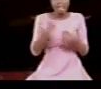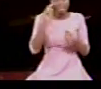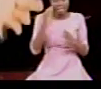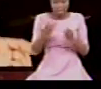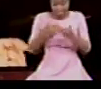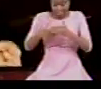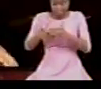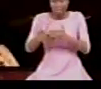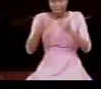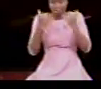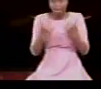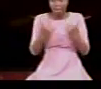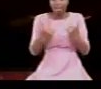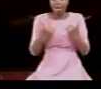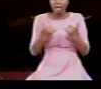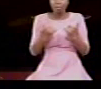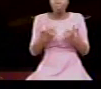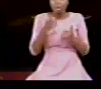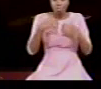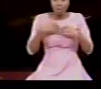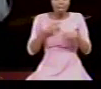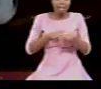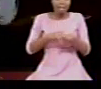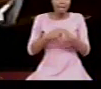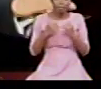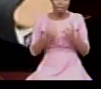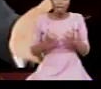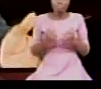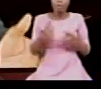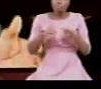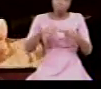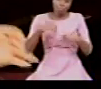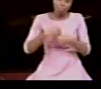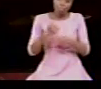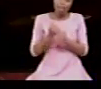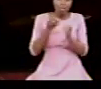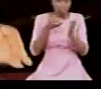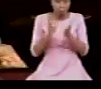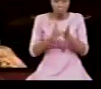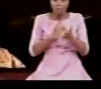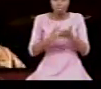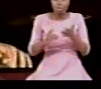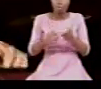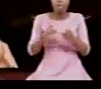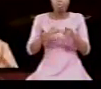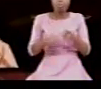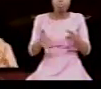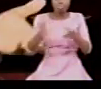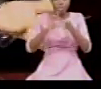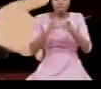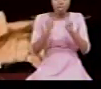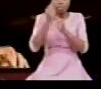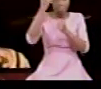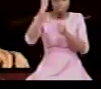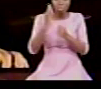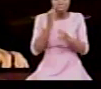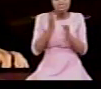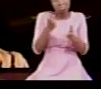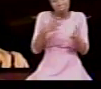now. You have time now to make amends, to reconcile with God and man, if you